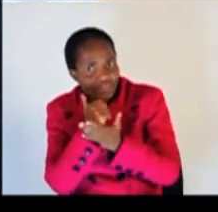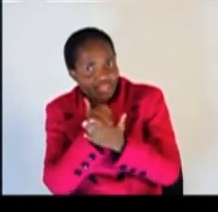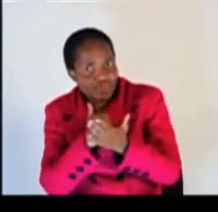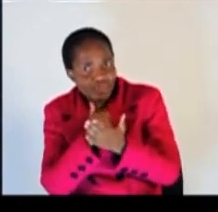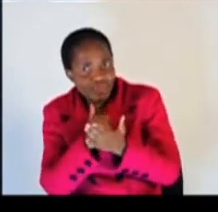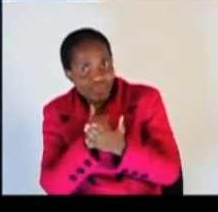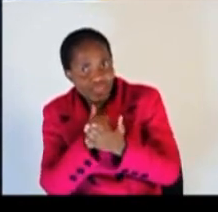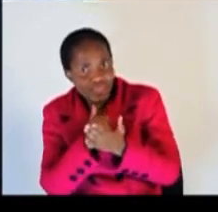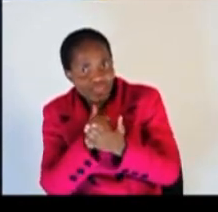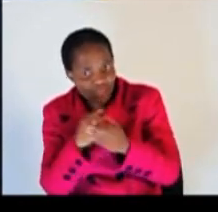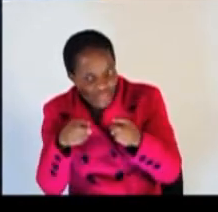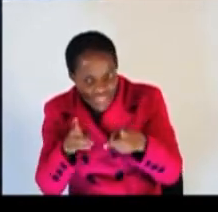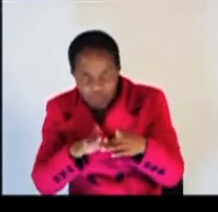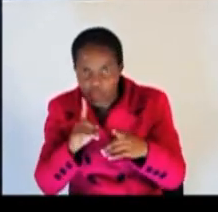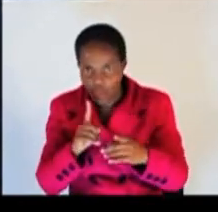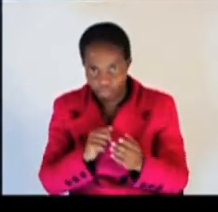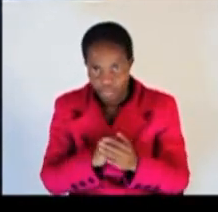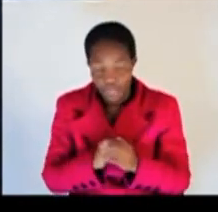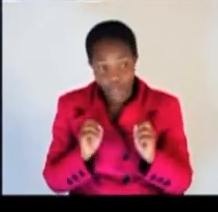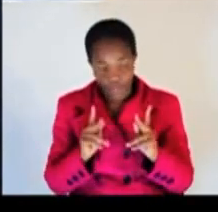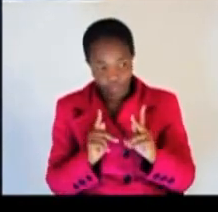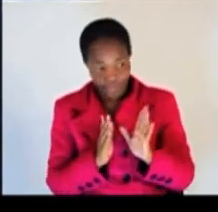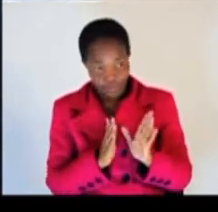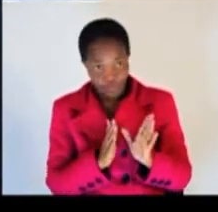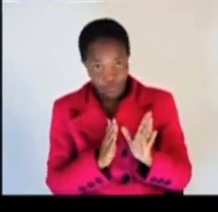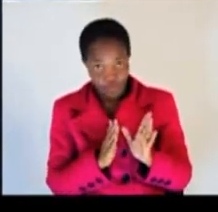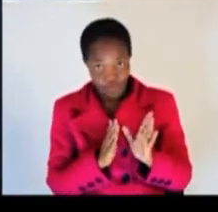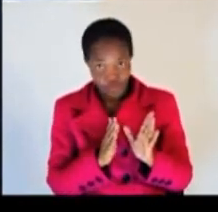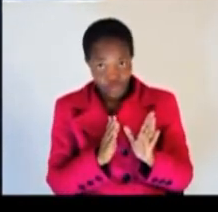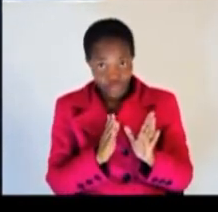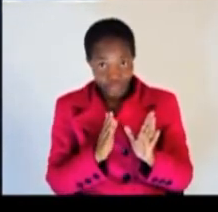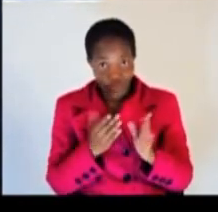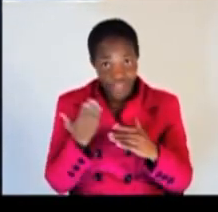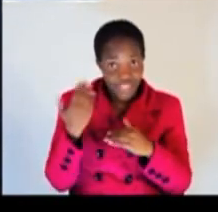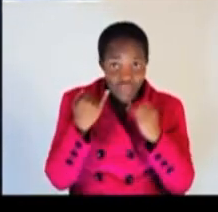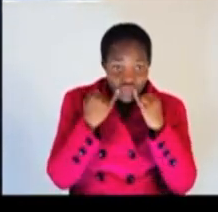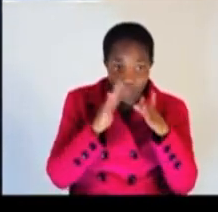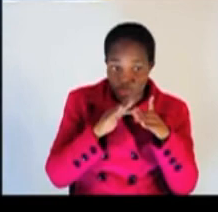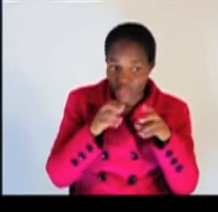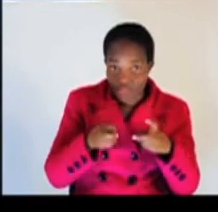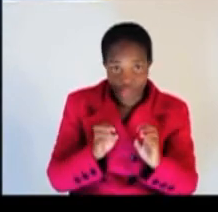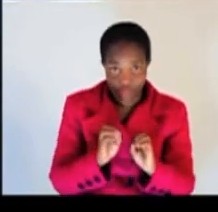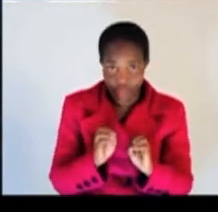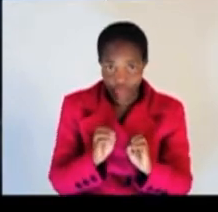a meeting? Yes, comrade. Were you not informed about the meeting?